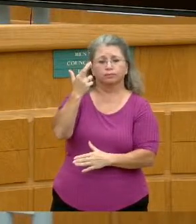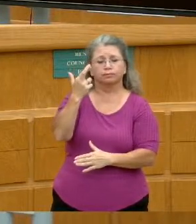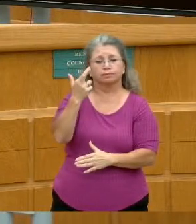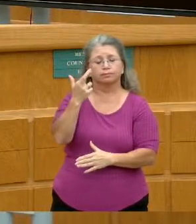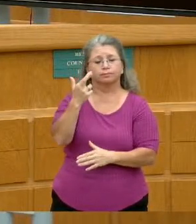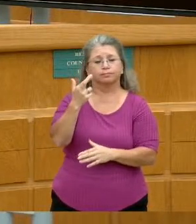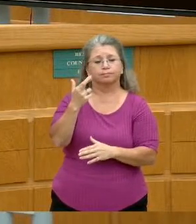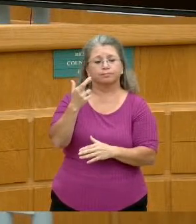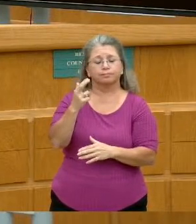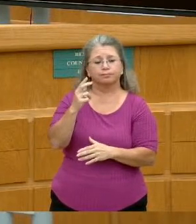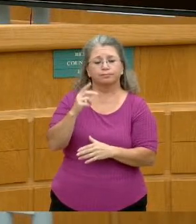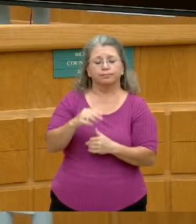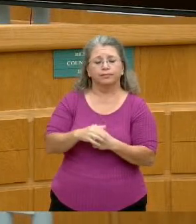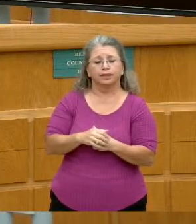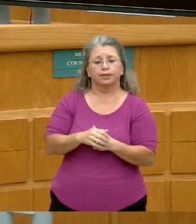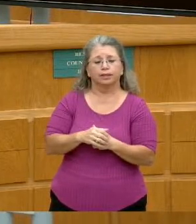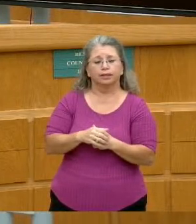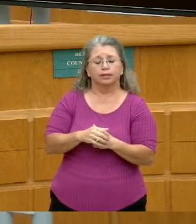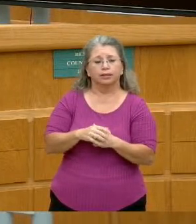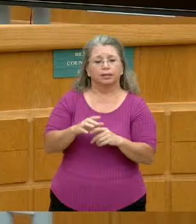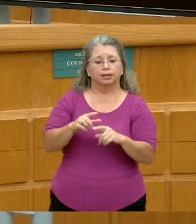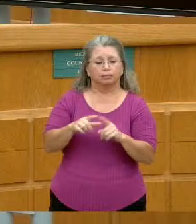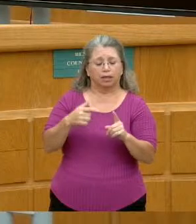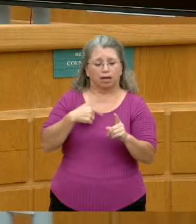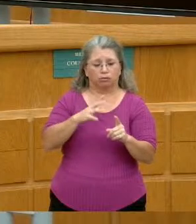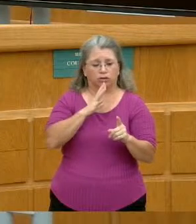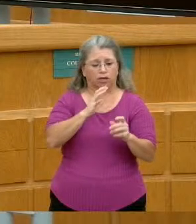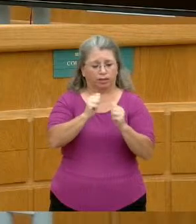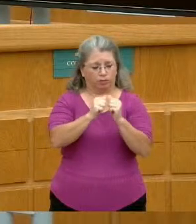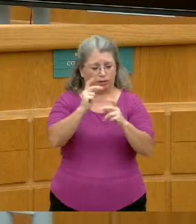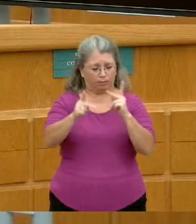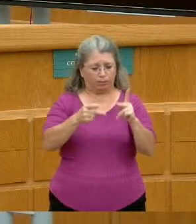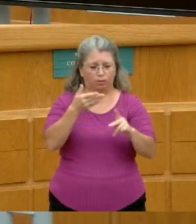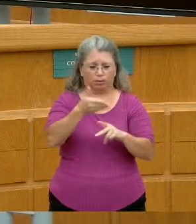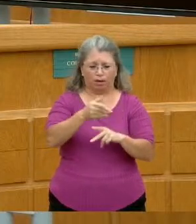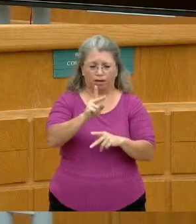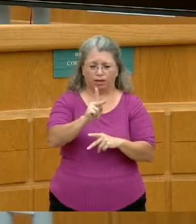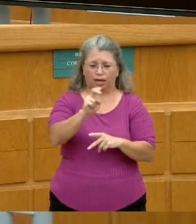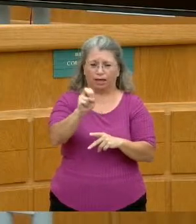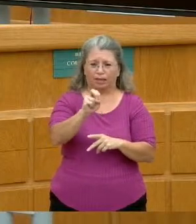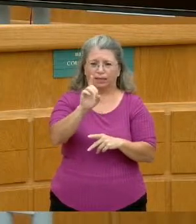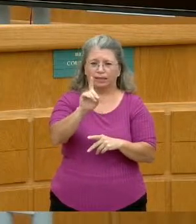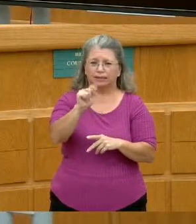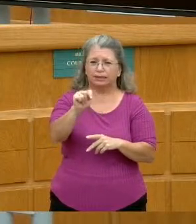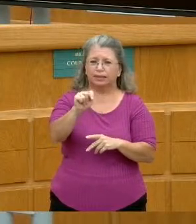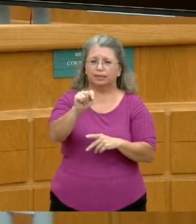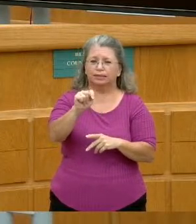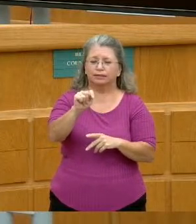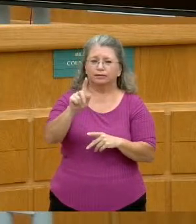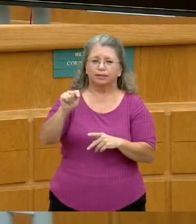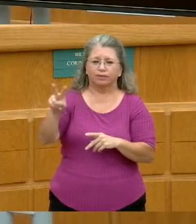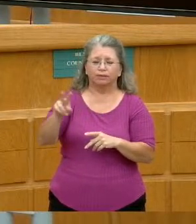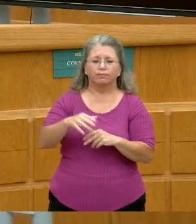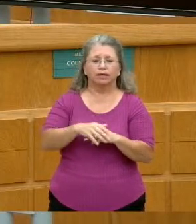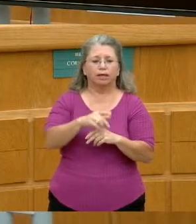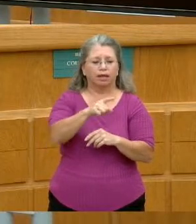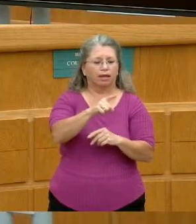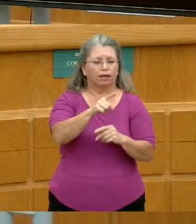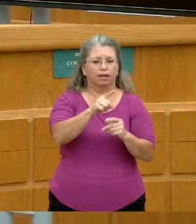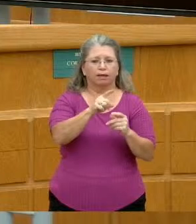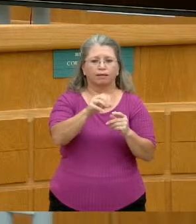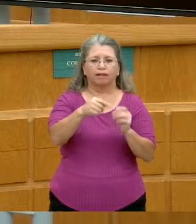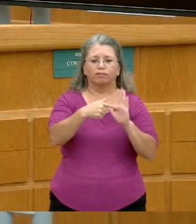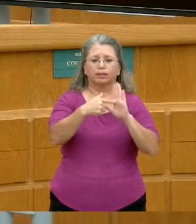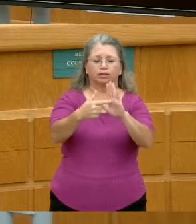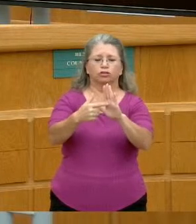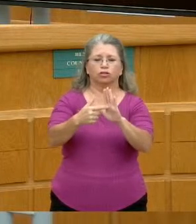the folks at KEDT, that They have been streaming these press conferences